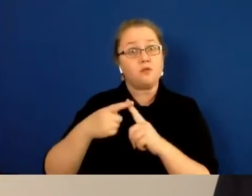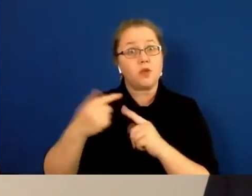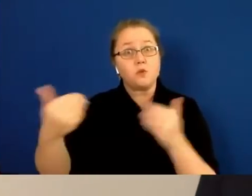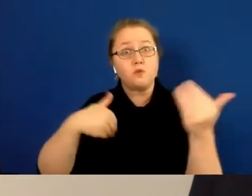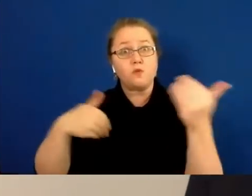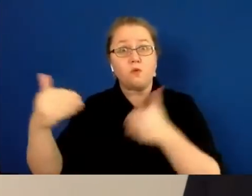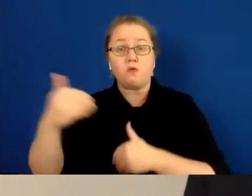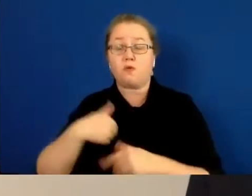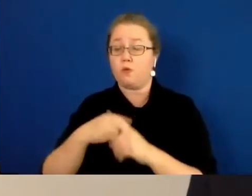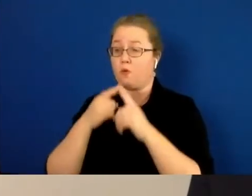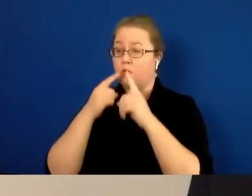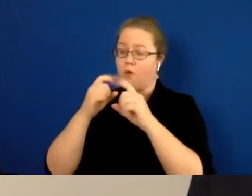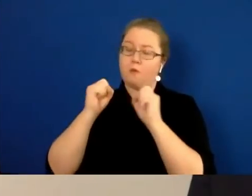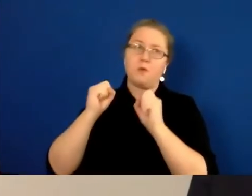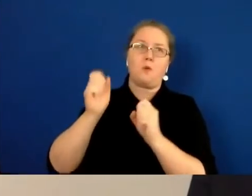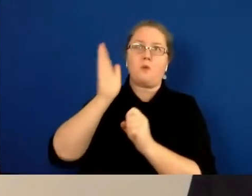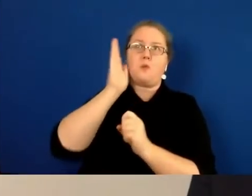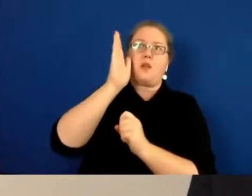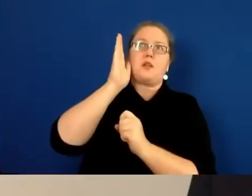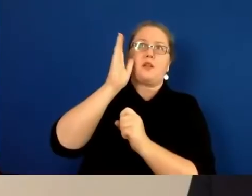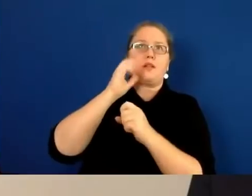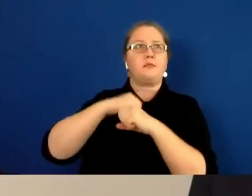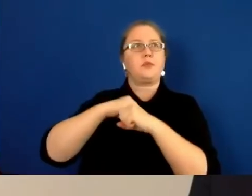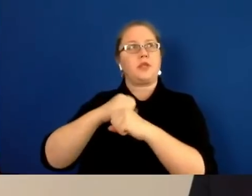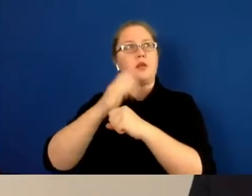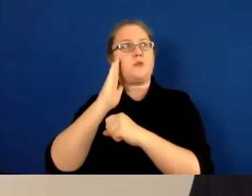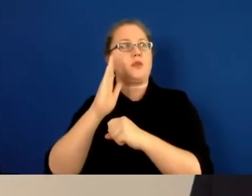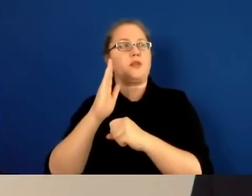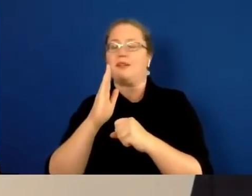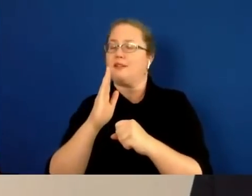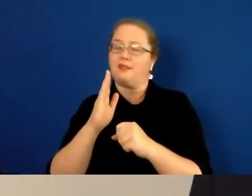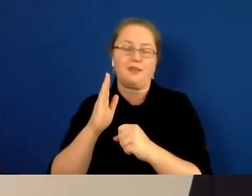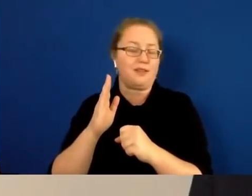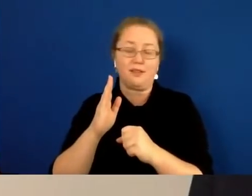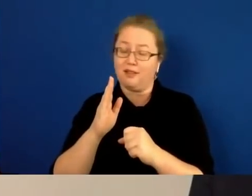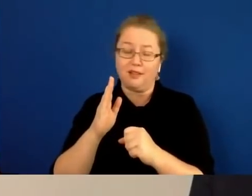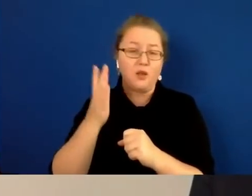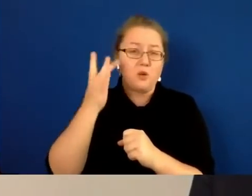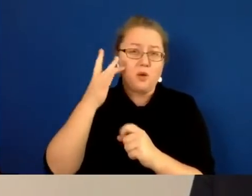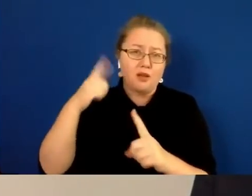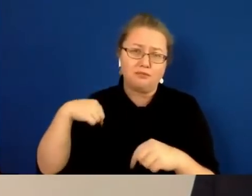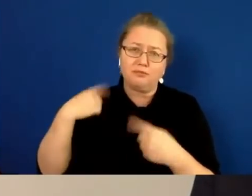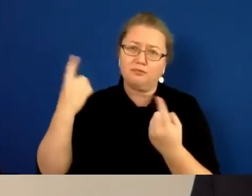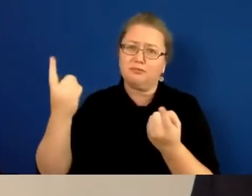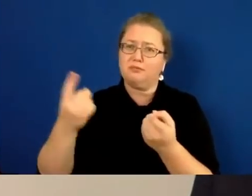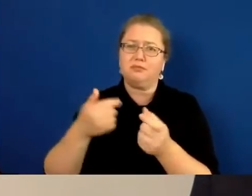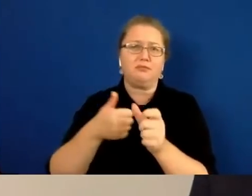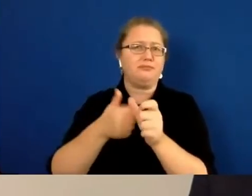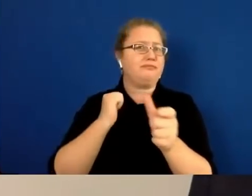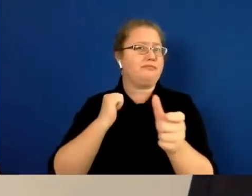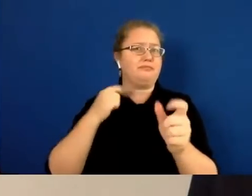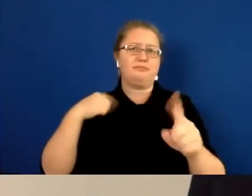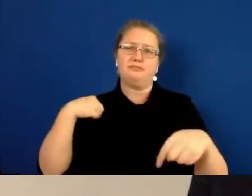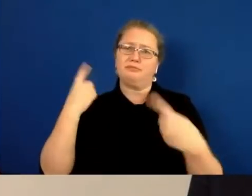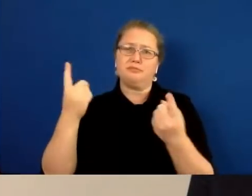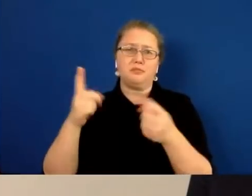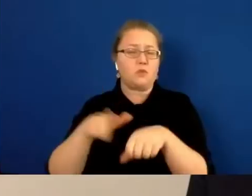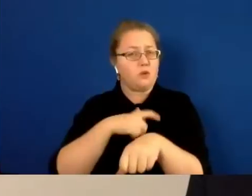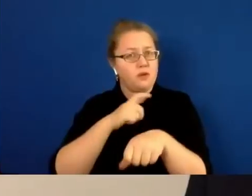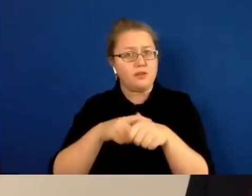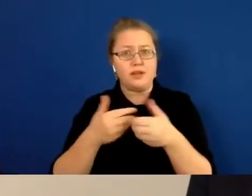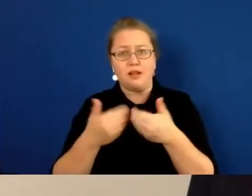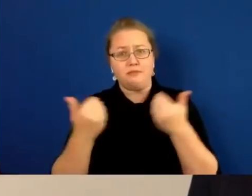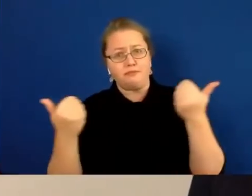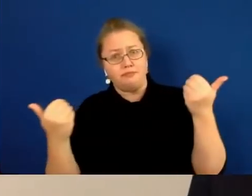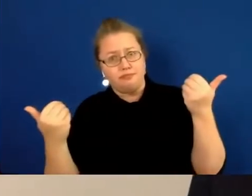more familiar in our familiar settings. We may follow all of the precautions when we go out to a grocery store or when we're at school,